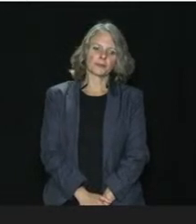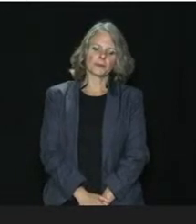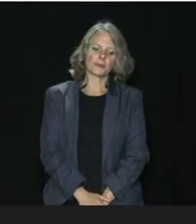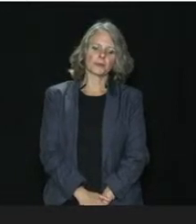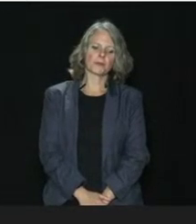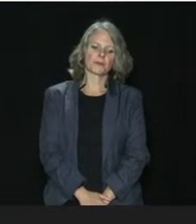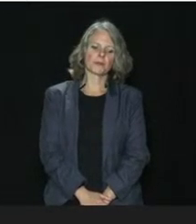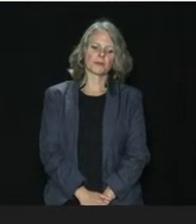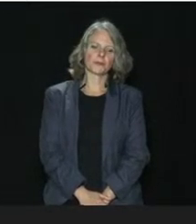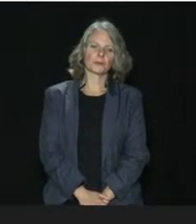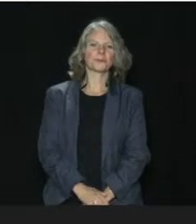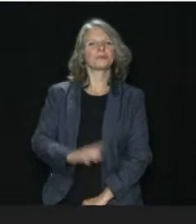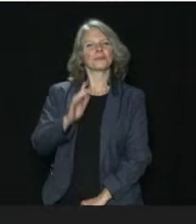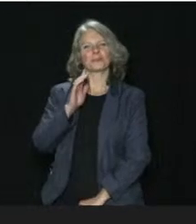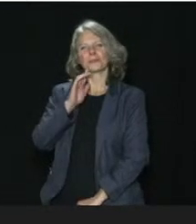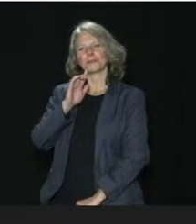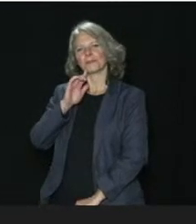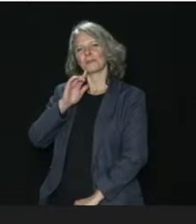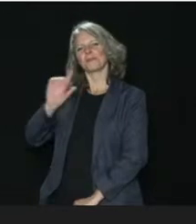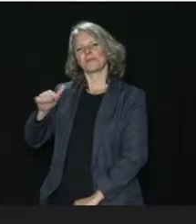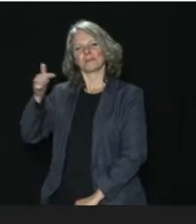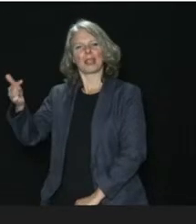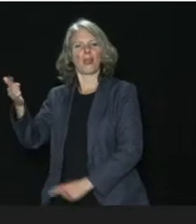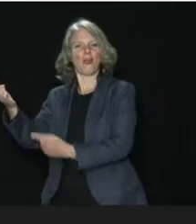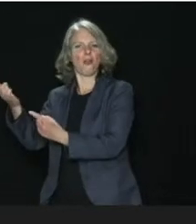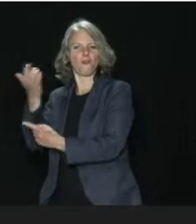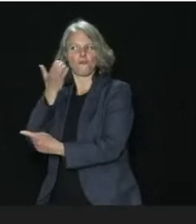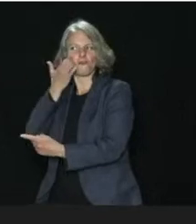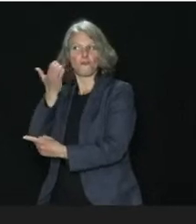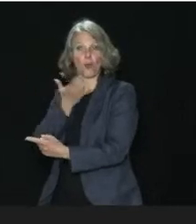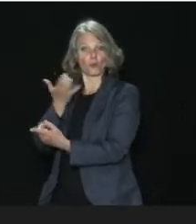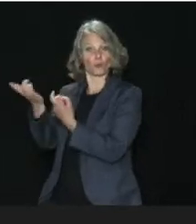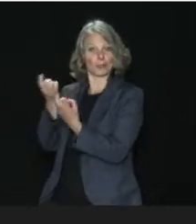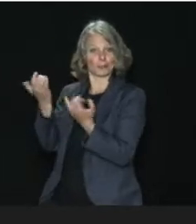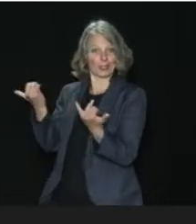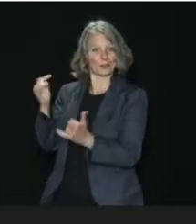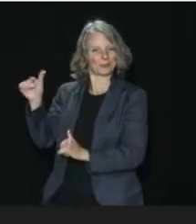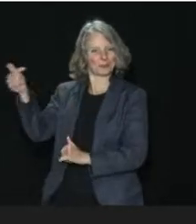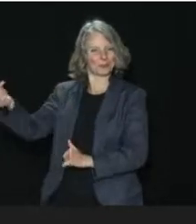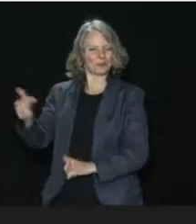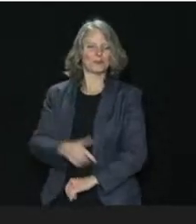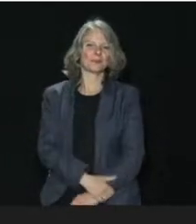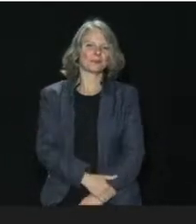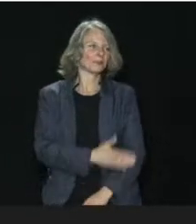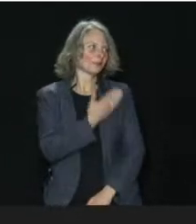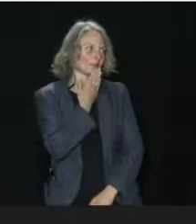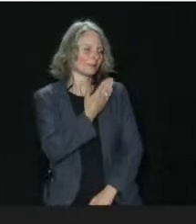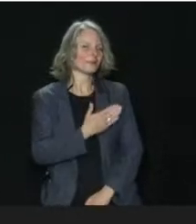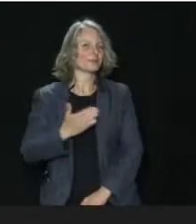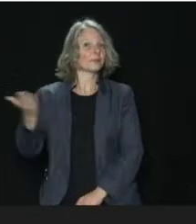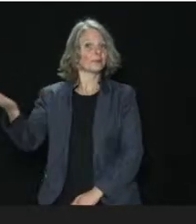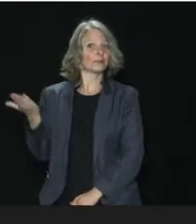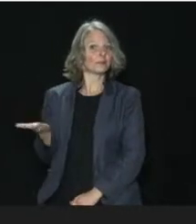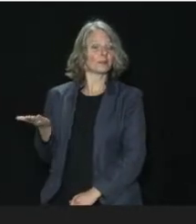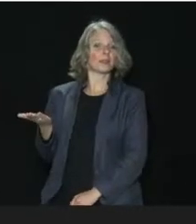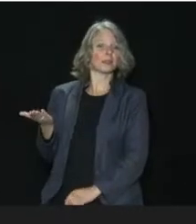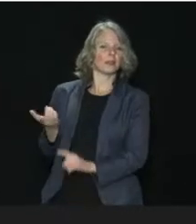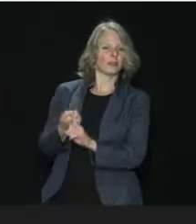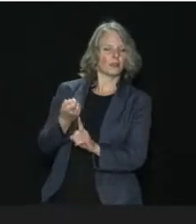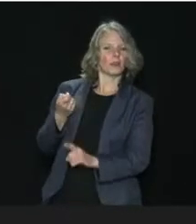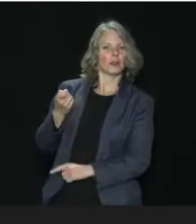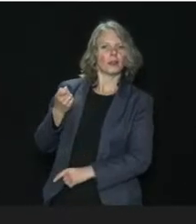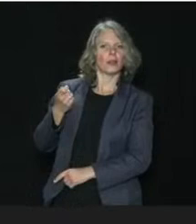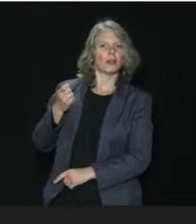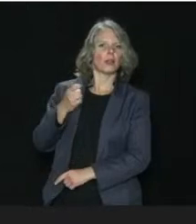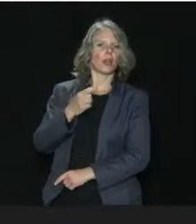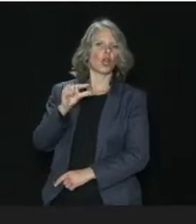We'll go back to the phones for questions. Operator, over to you. Thank you, merci. The next question is from Marika Walsh from